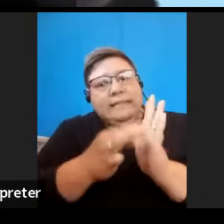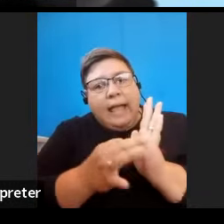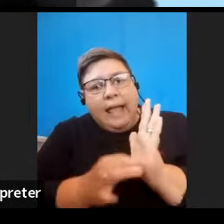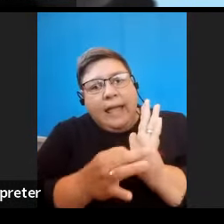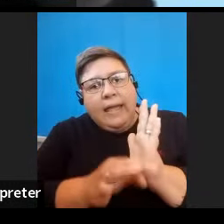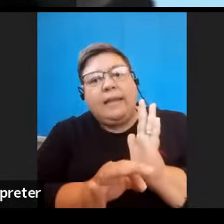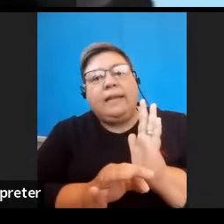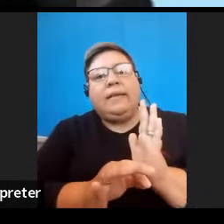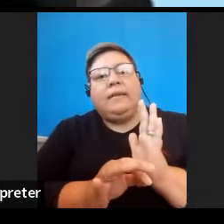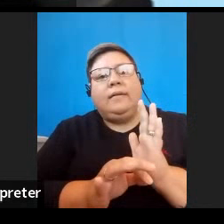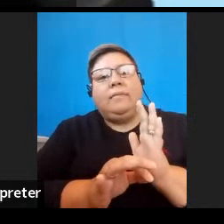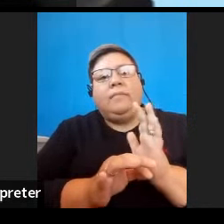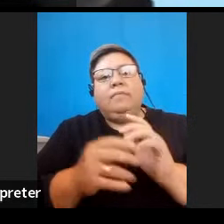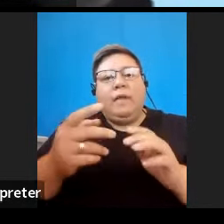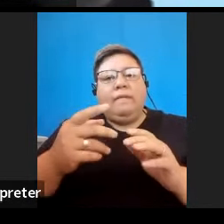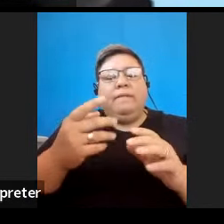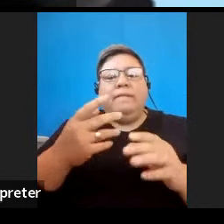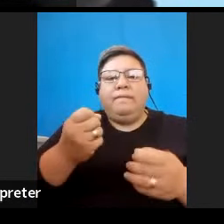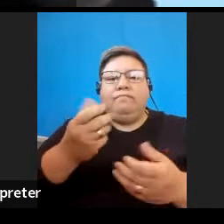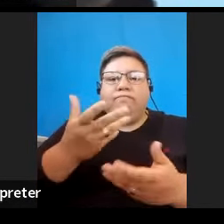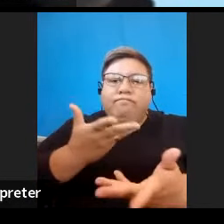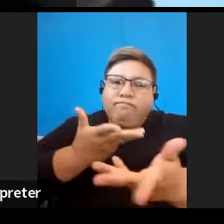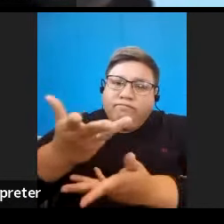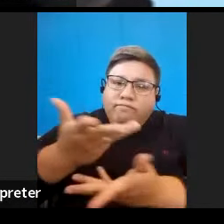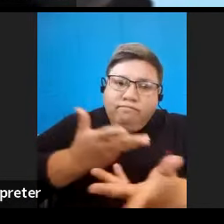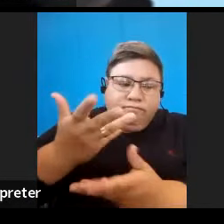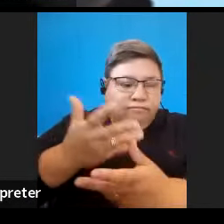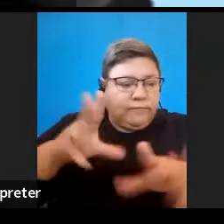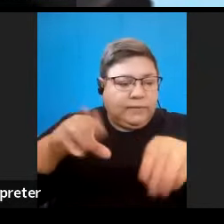stringent agreements. How will AEO be different?